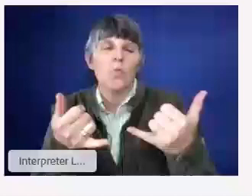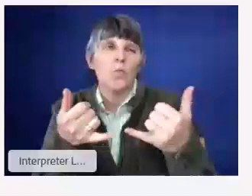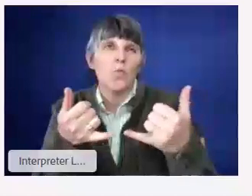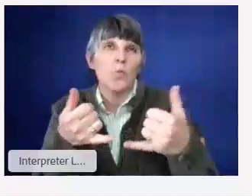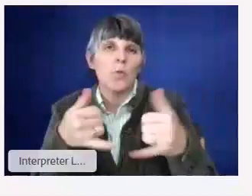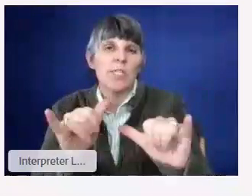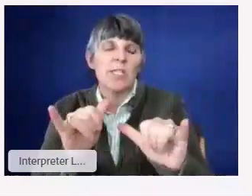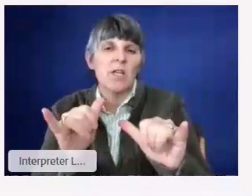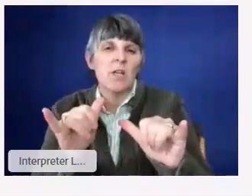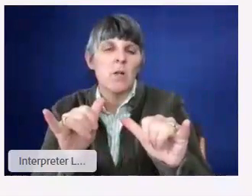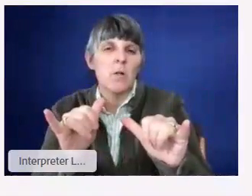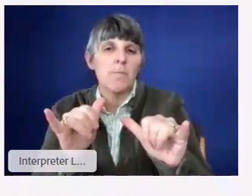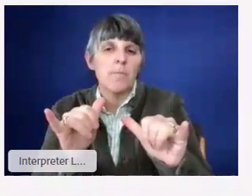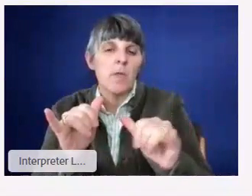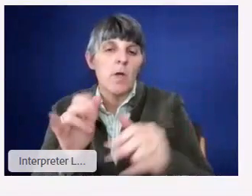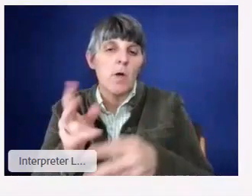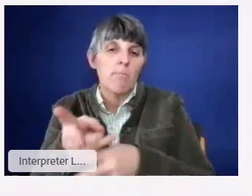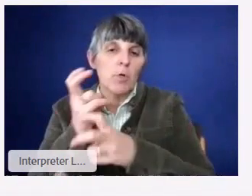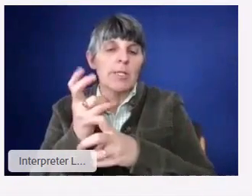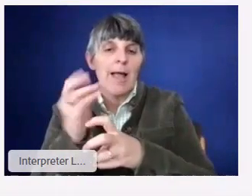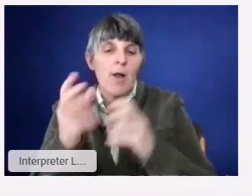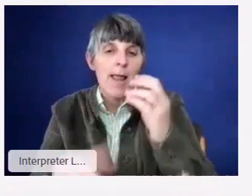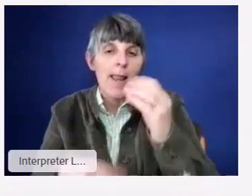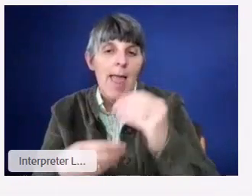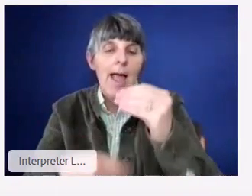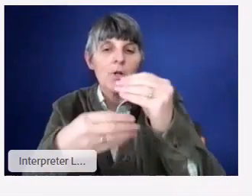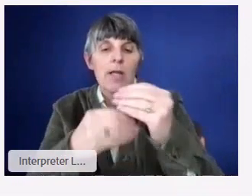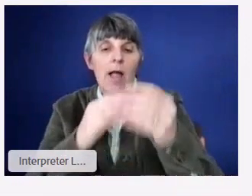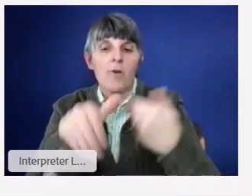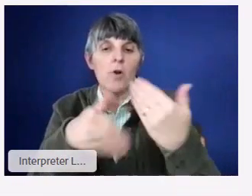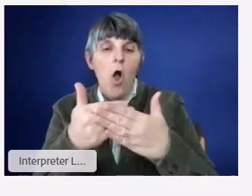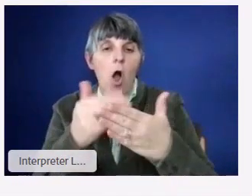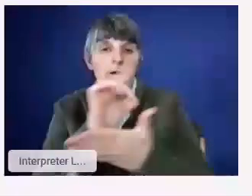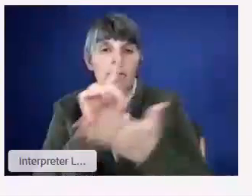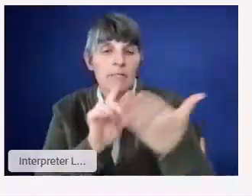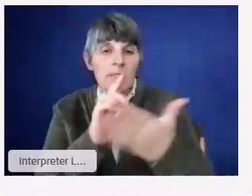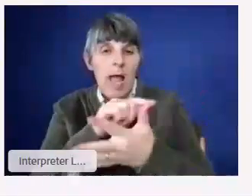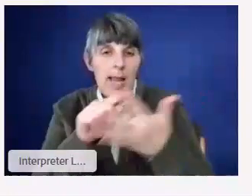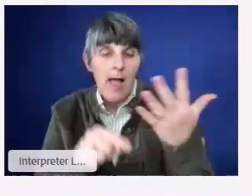pull together and aggregate all the design elements